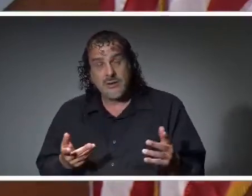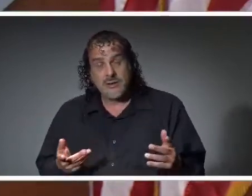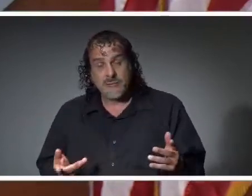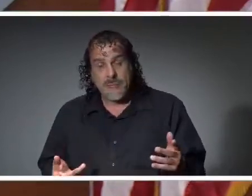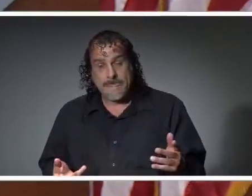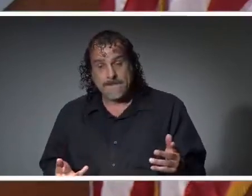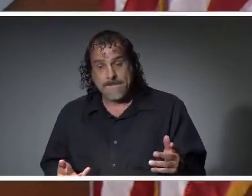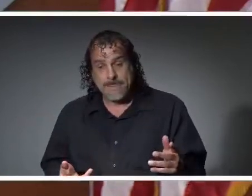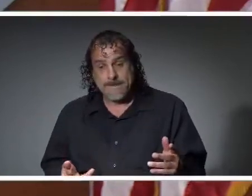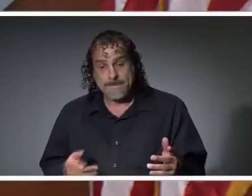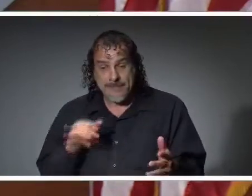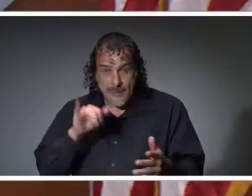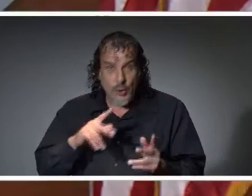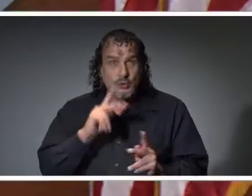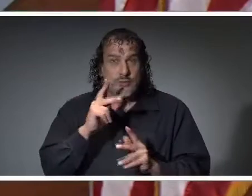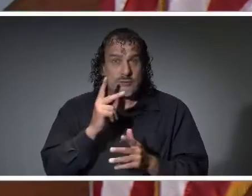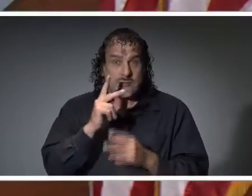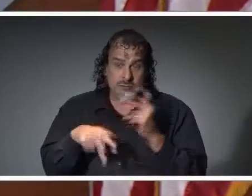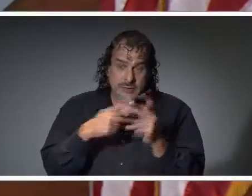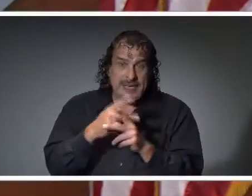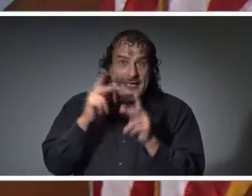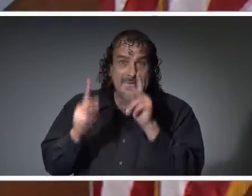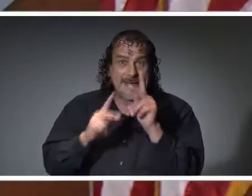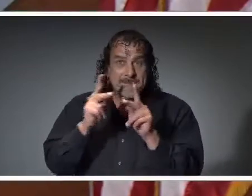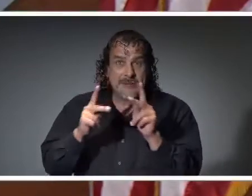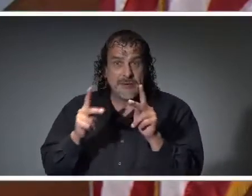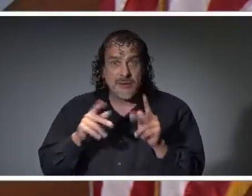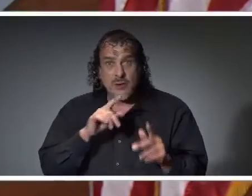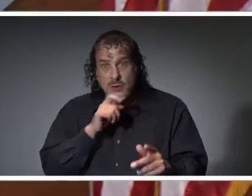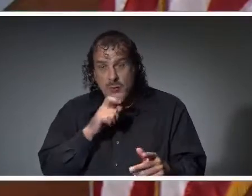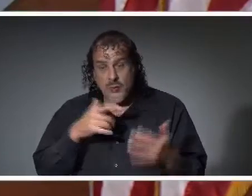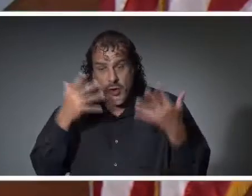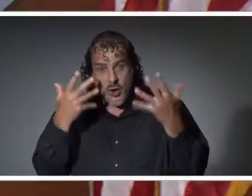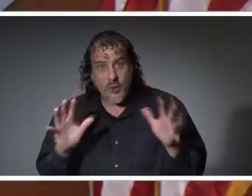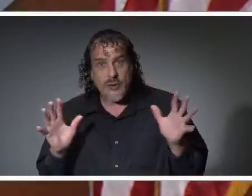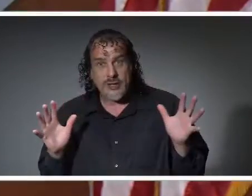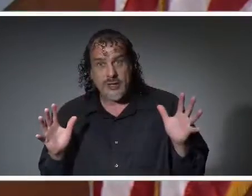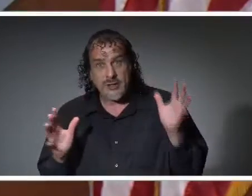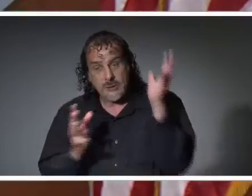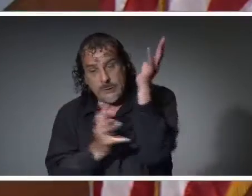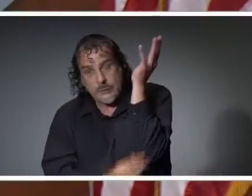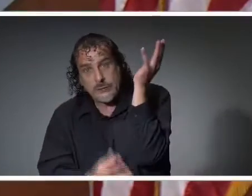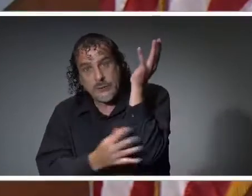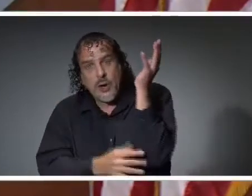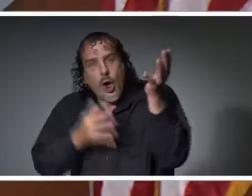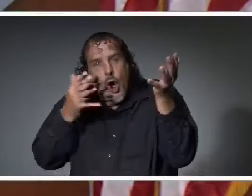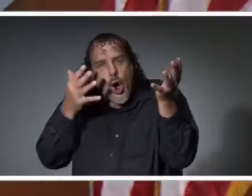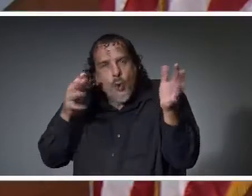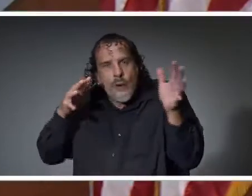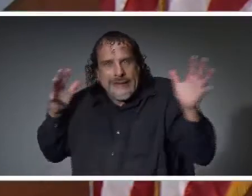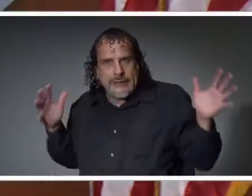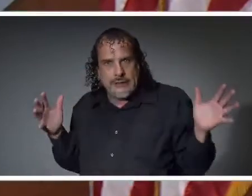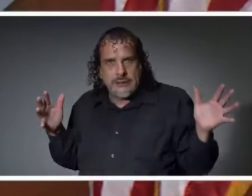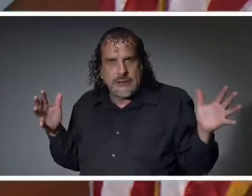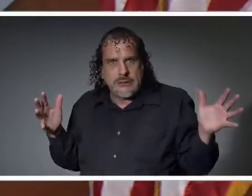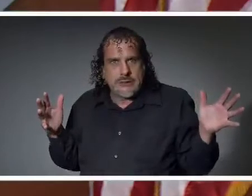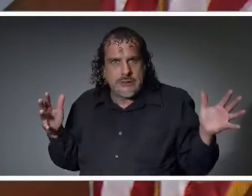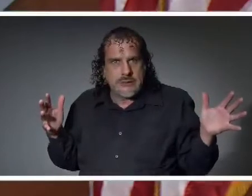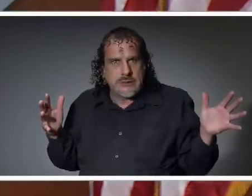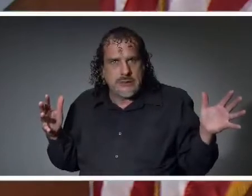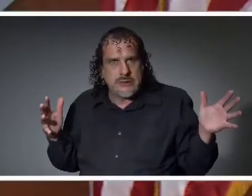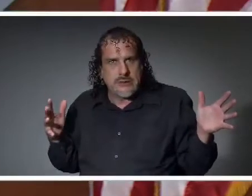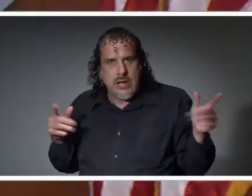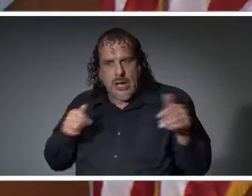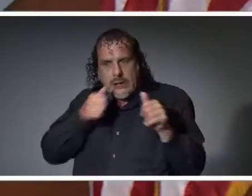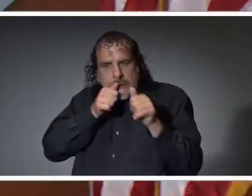were individuals that were certainly in an impoverished area, and in many instances